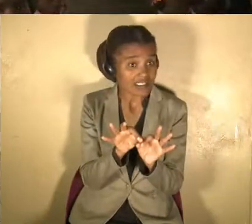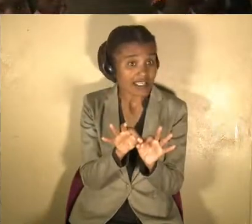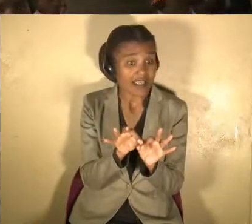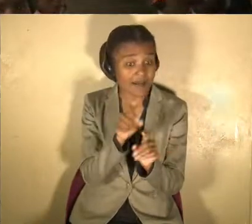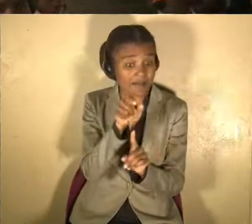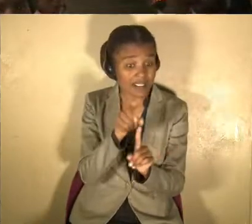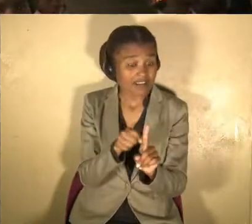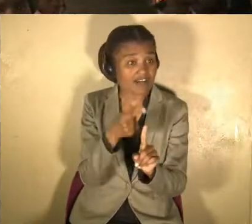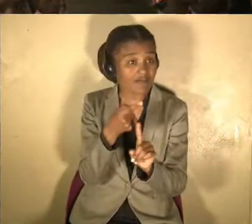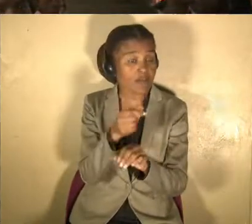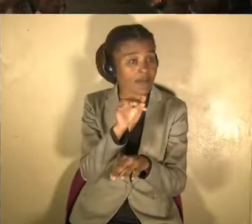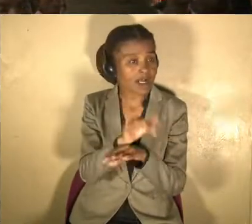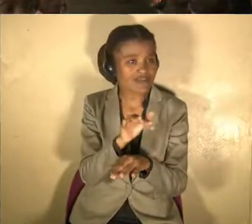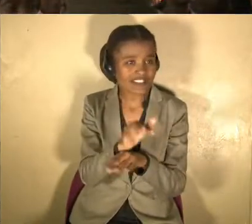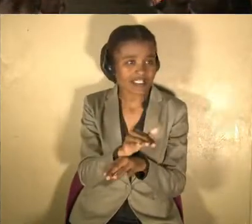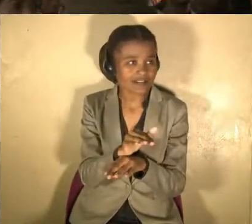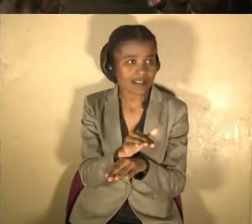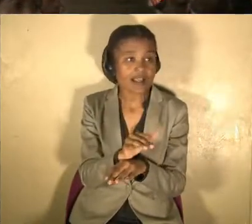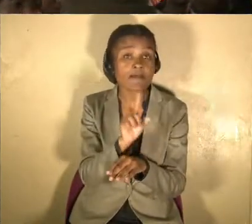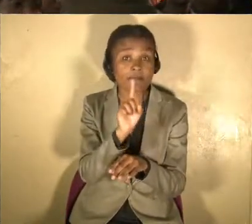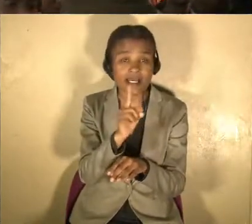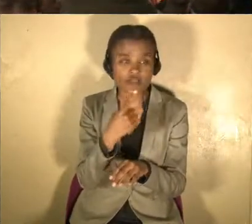ke ngwana. Thank you.